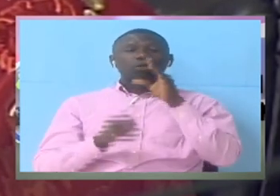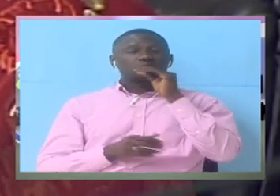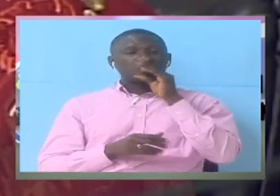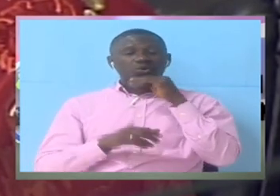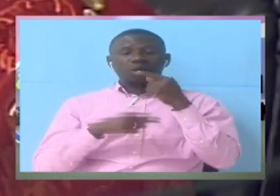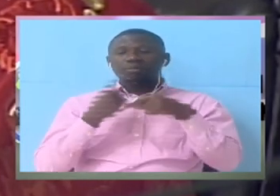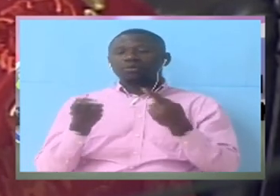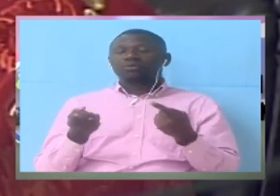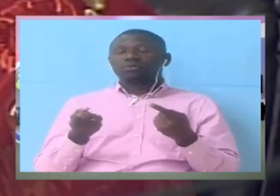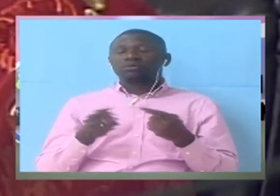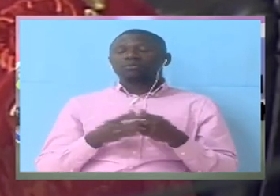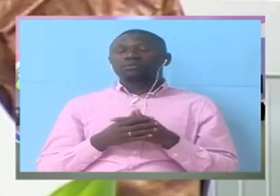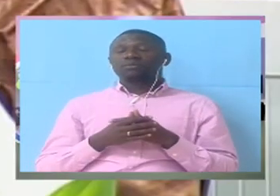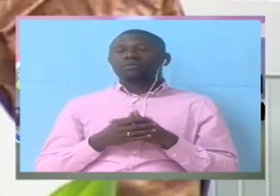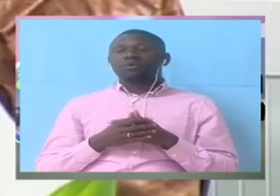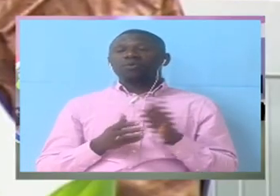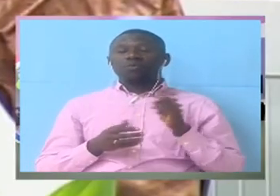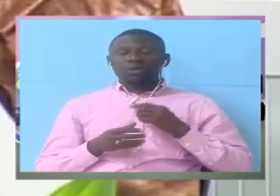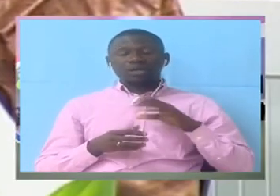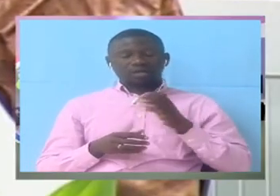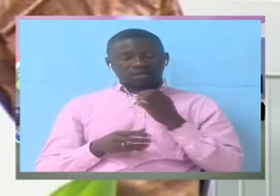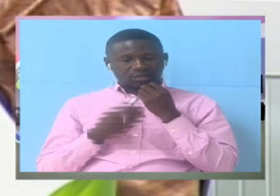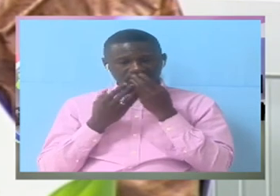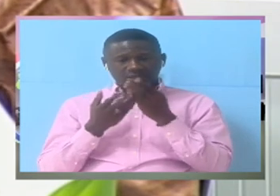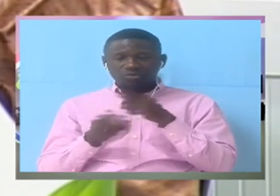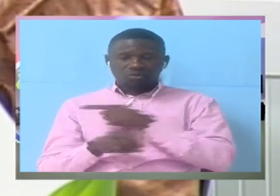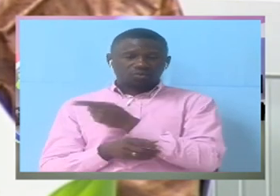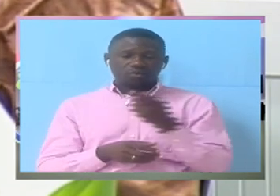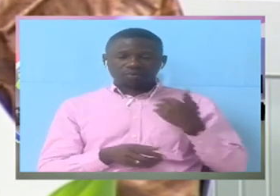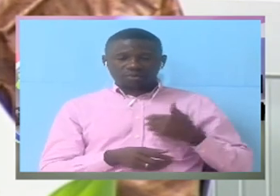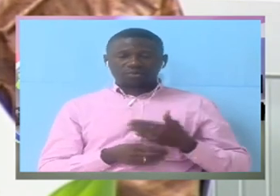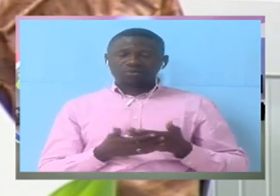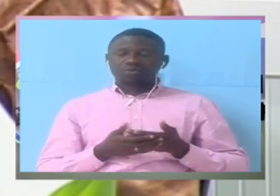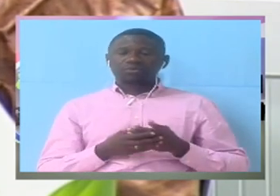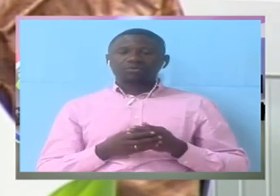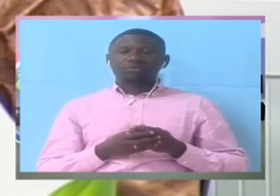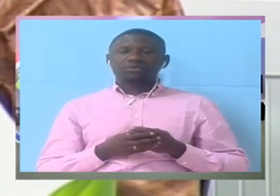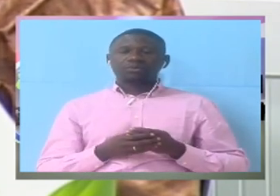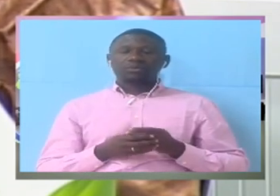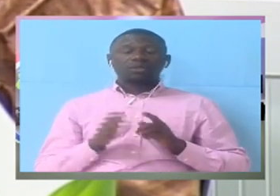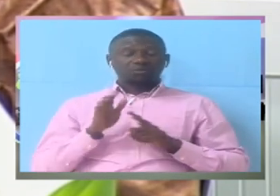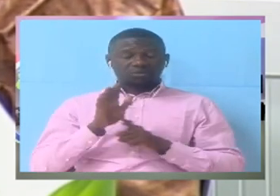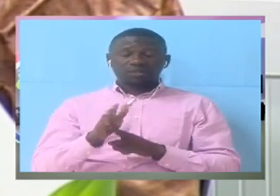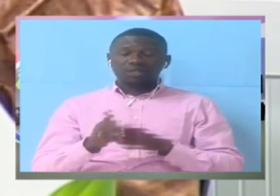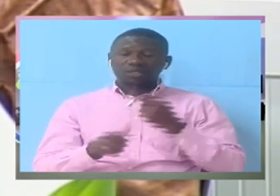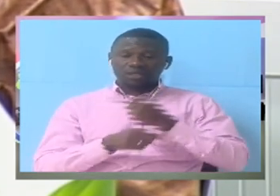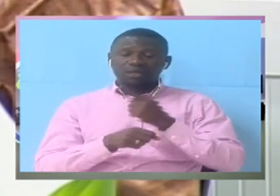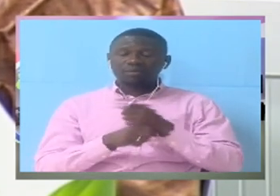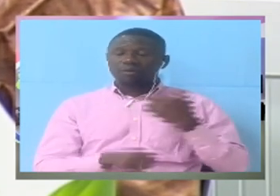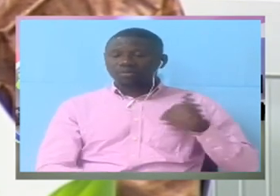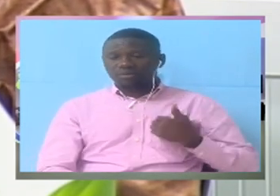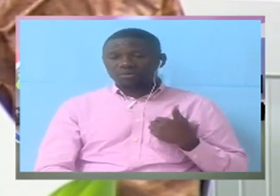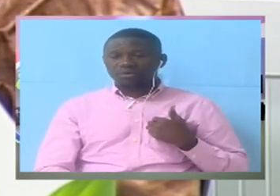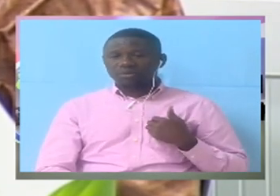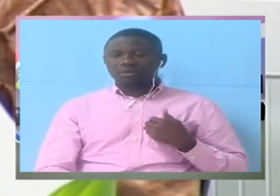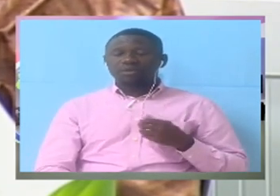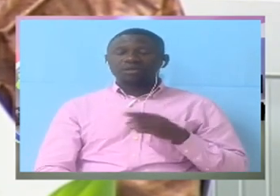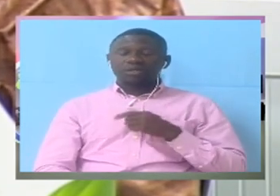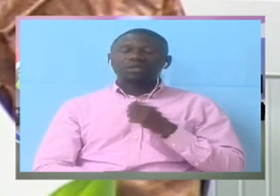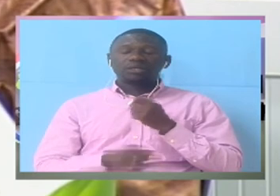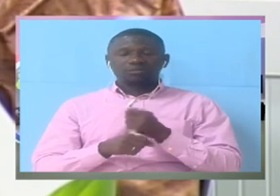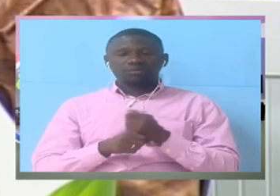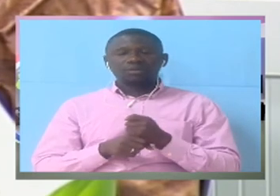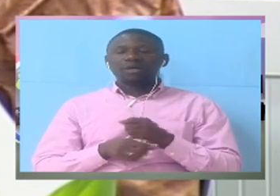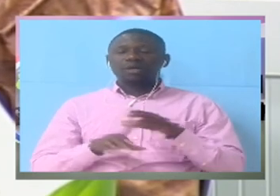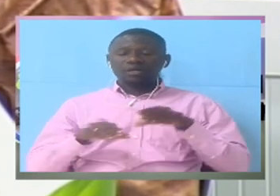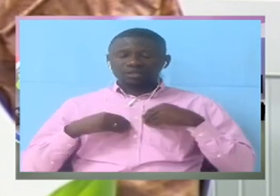one spoke. So for me, what I can say to the people especially now, Gambian,